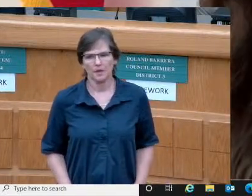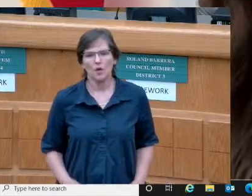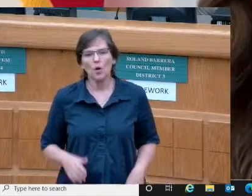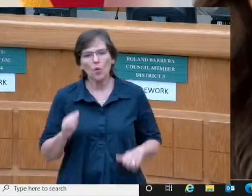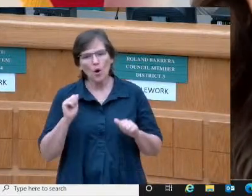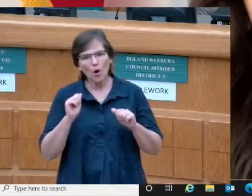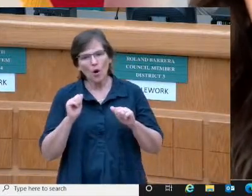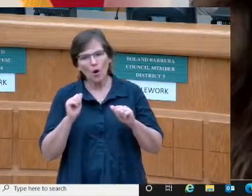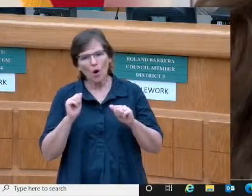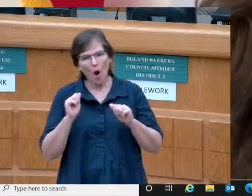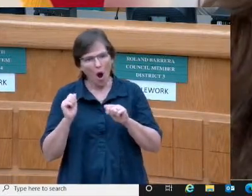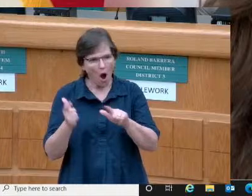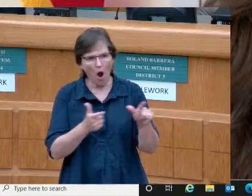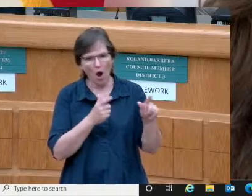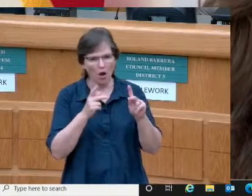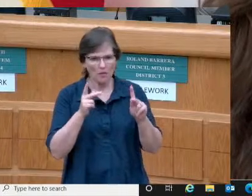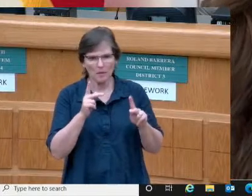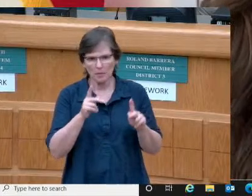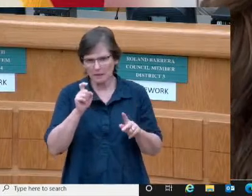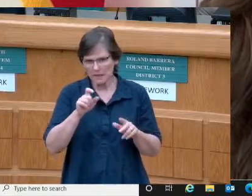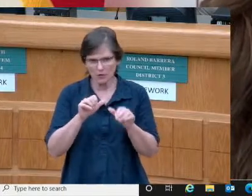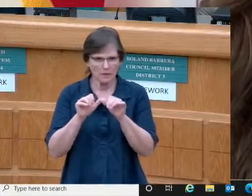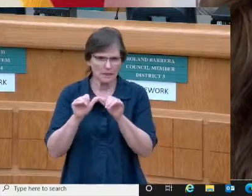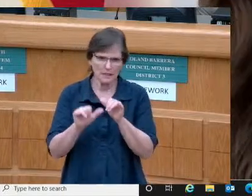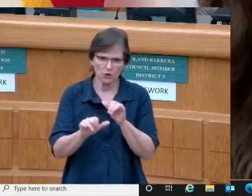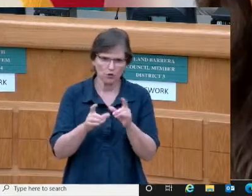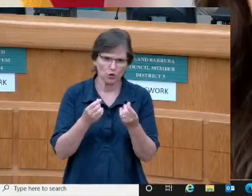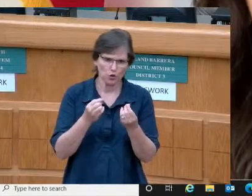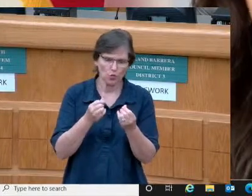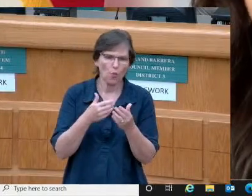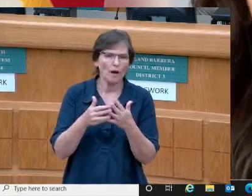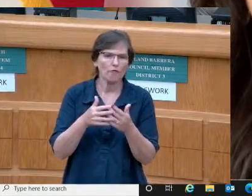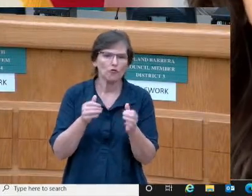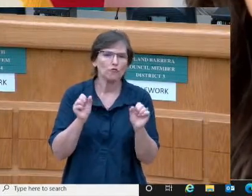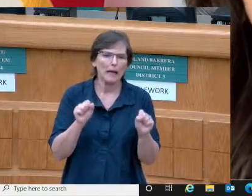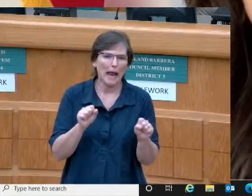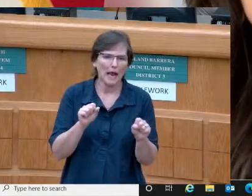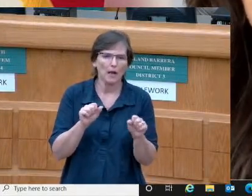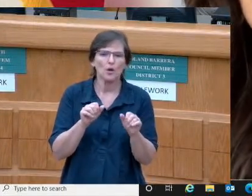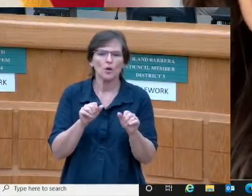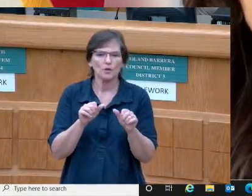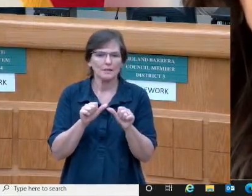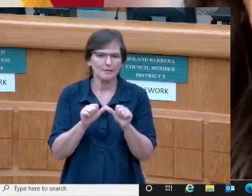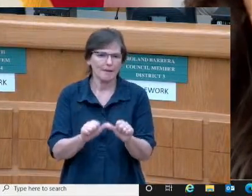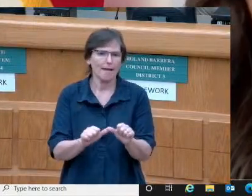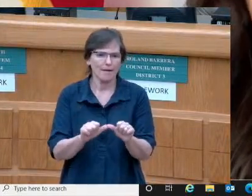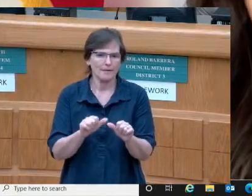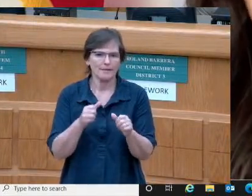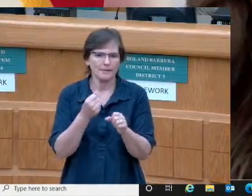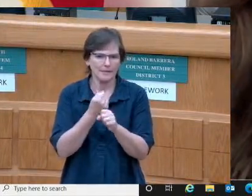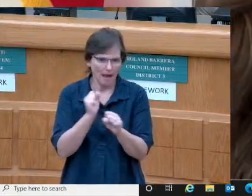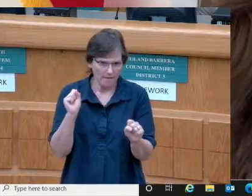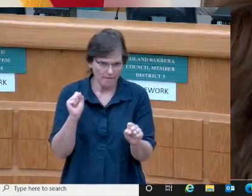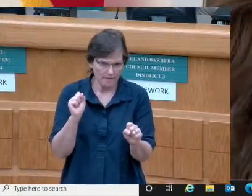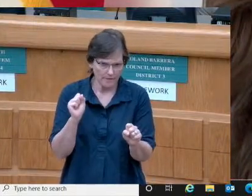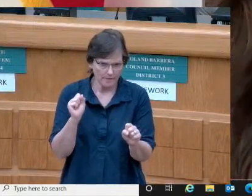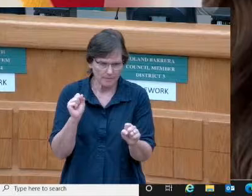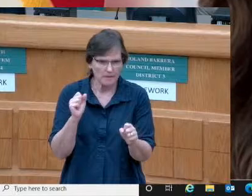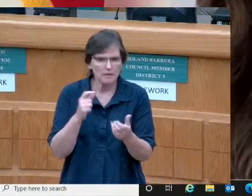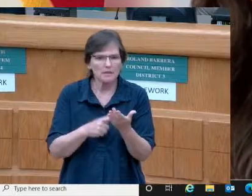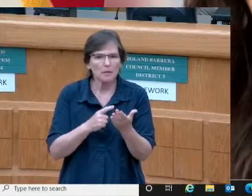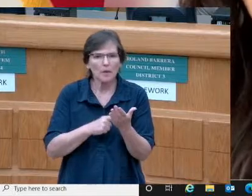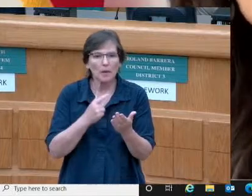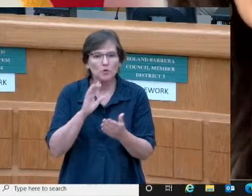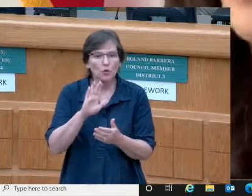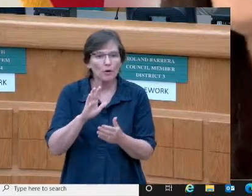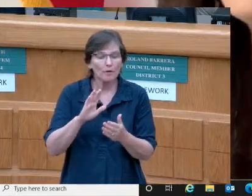doing all things that they need to do to keep us safe, particularly sometimes an everyday neighbor or friend can be a hero.